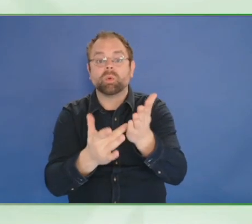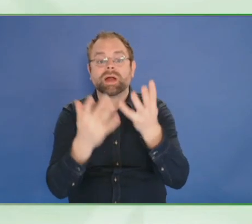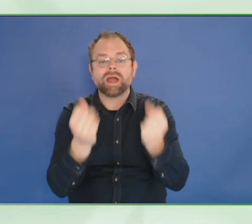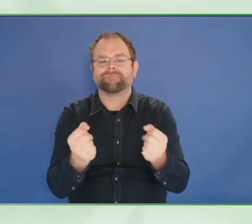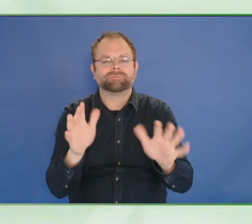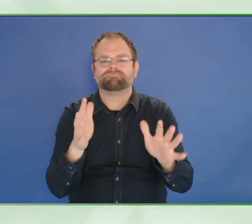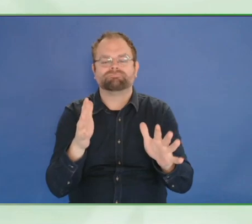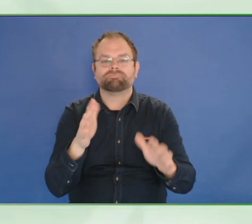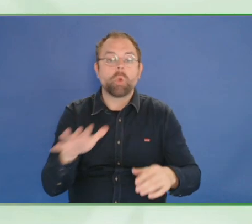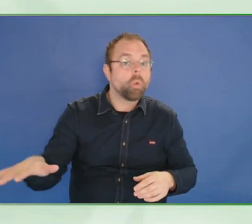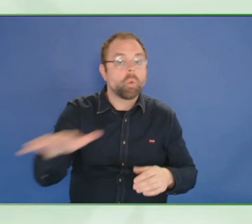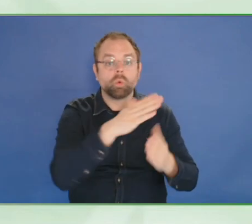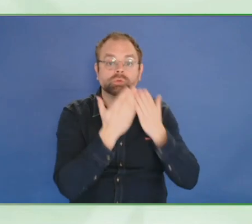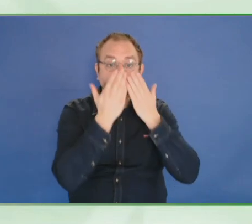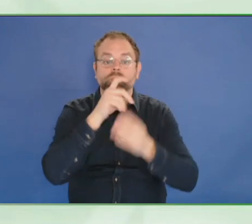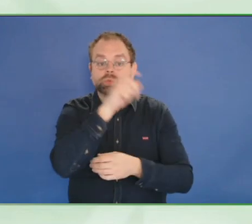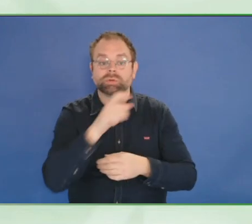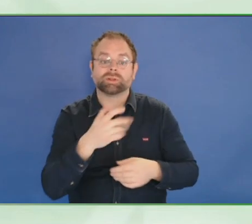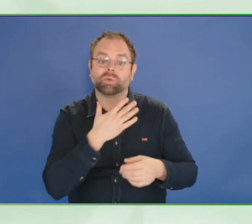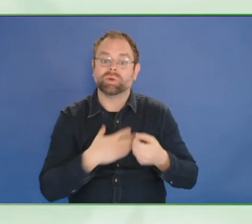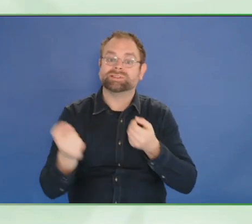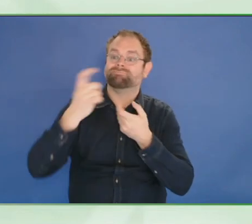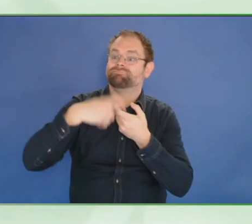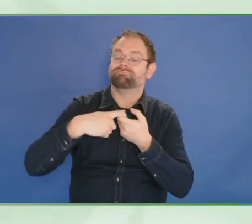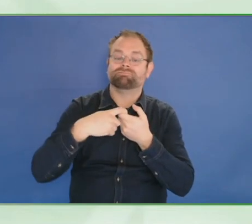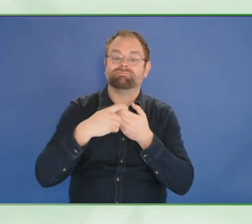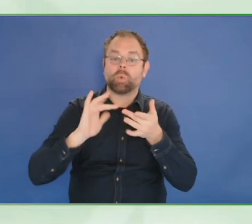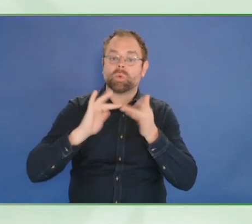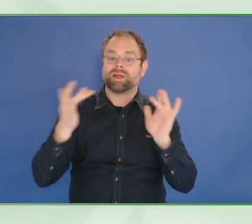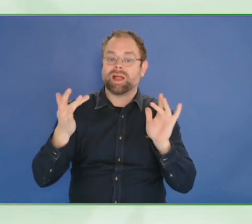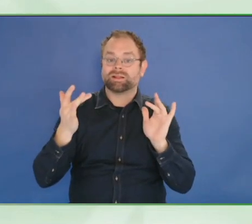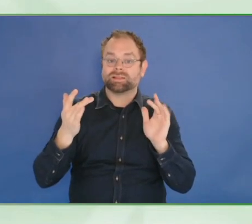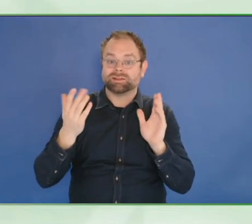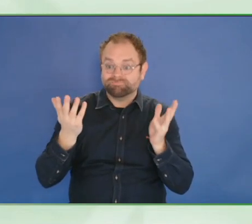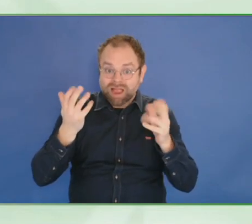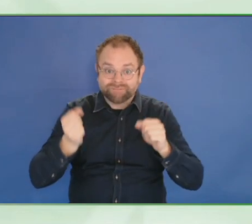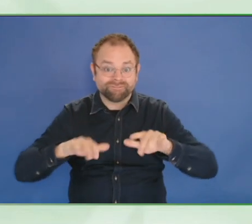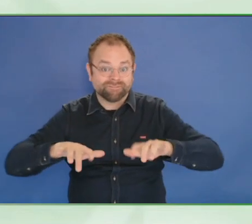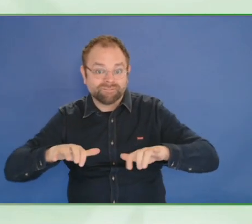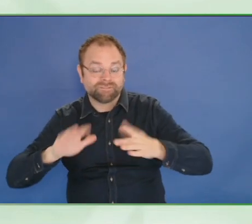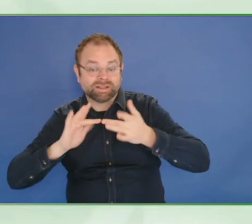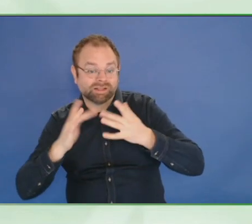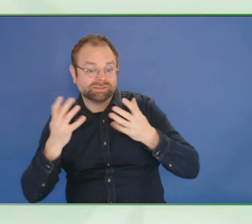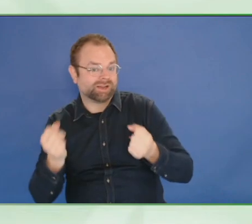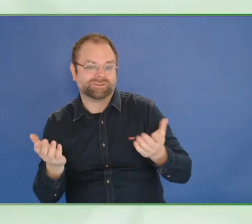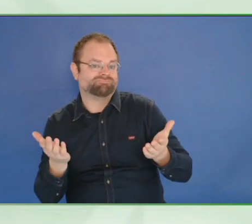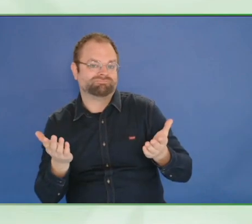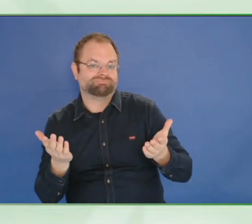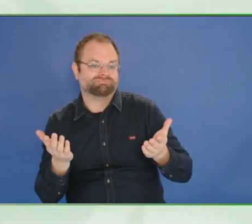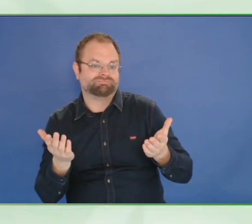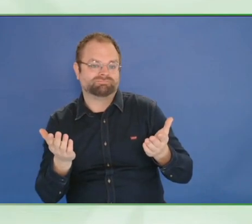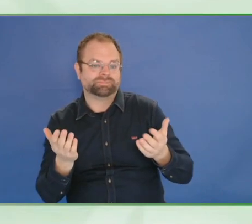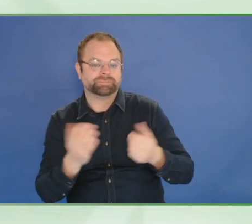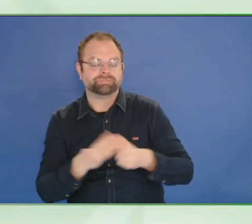I can add from Ukrainian perspective, during the COVID, maybe you know, we are leaders